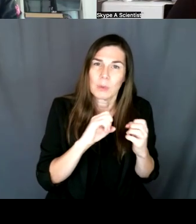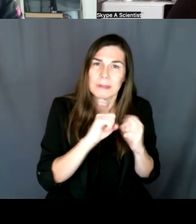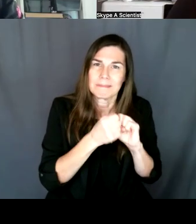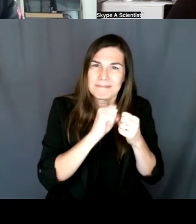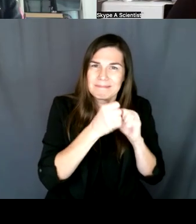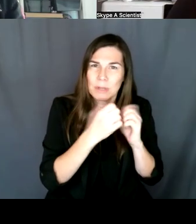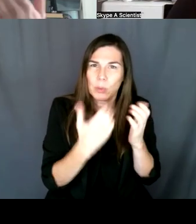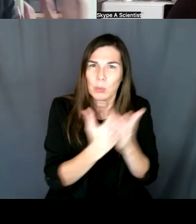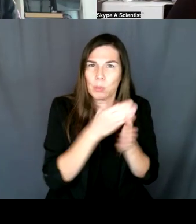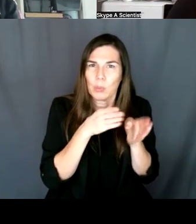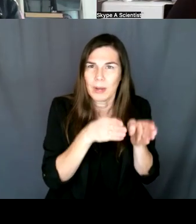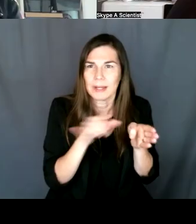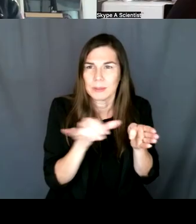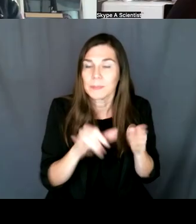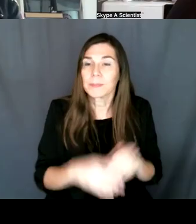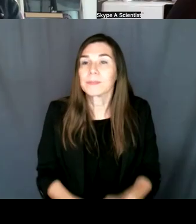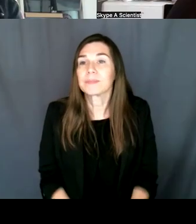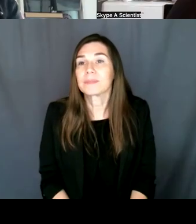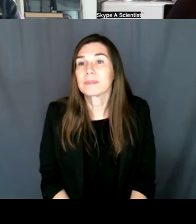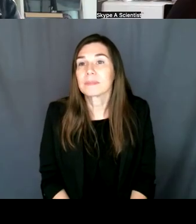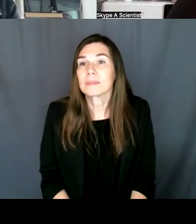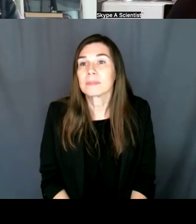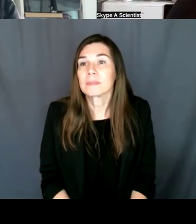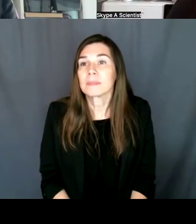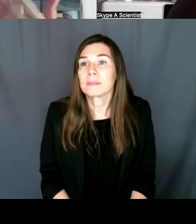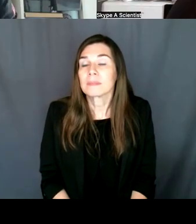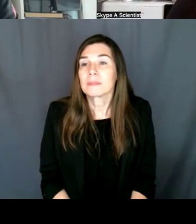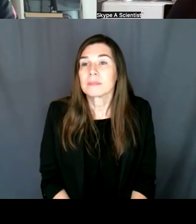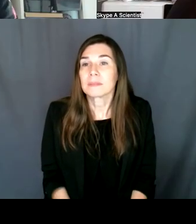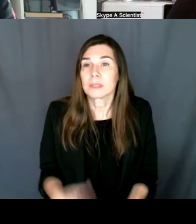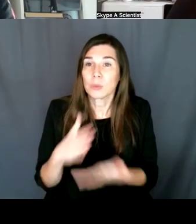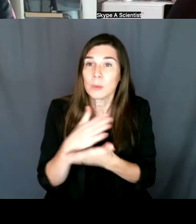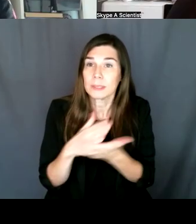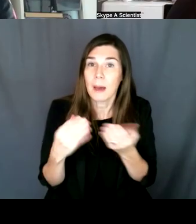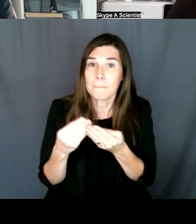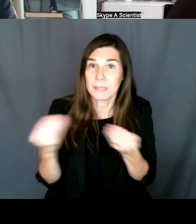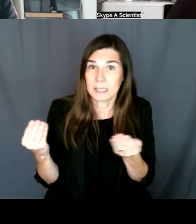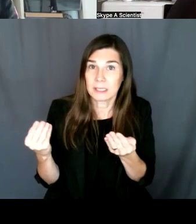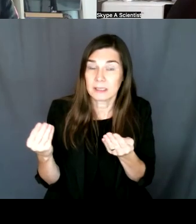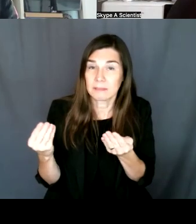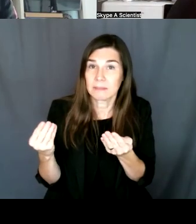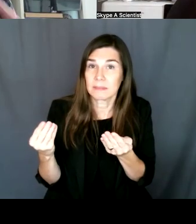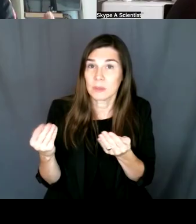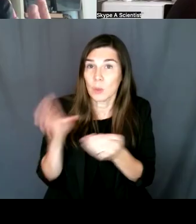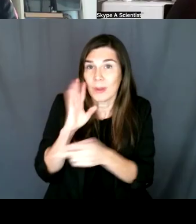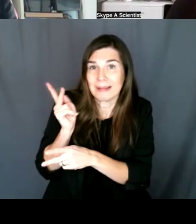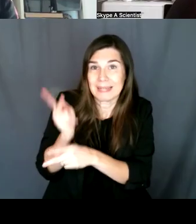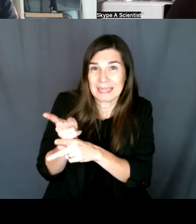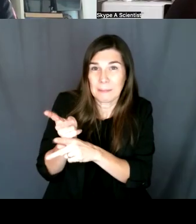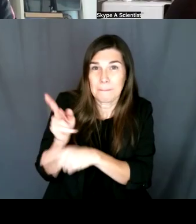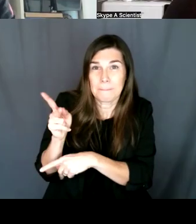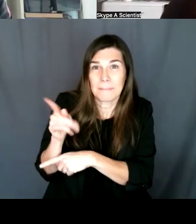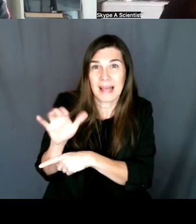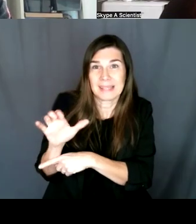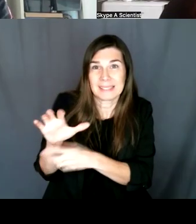orientation. So some materials are capable of holding this kind of plastic